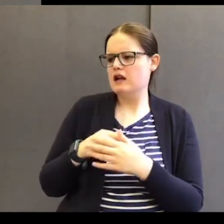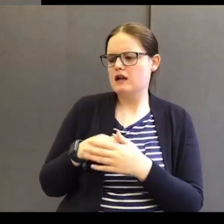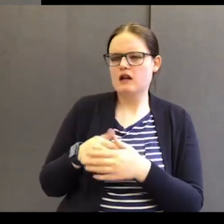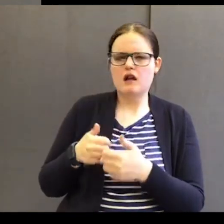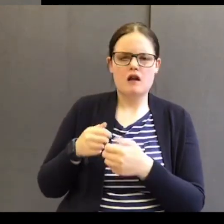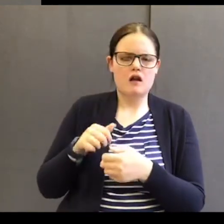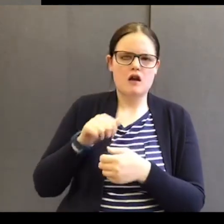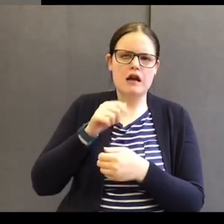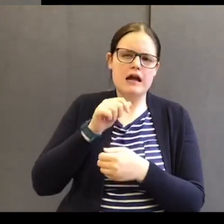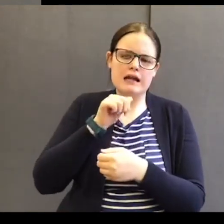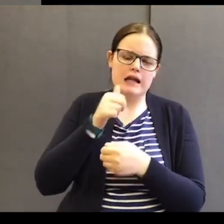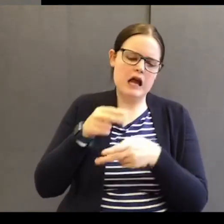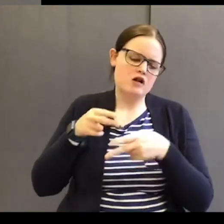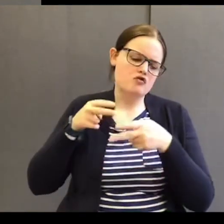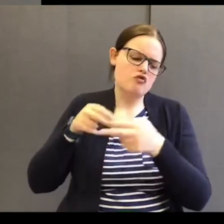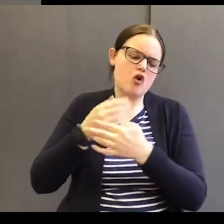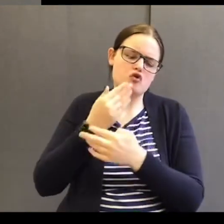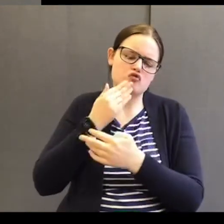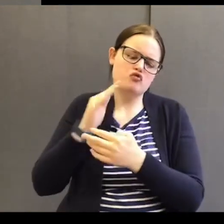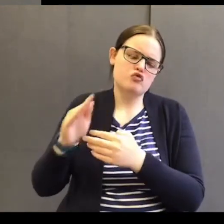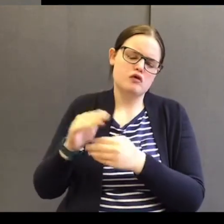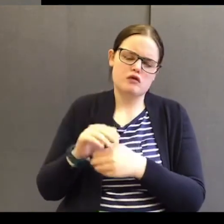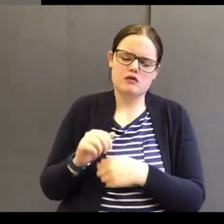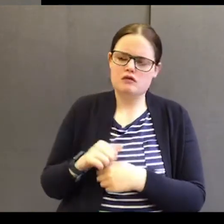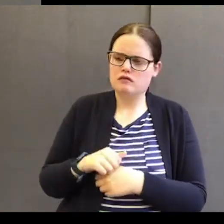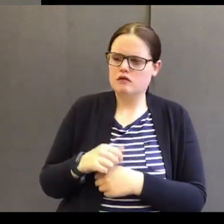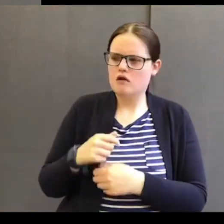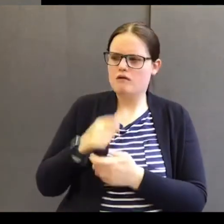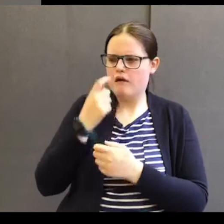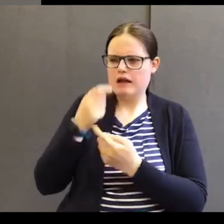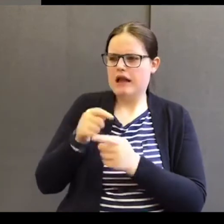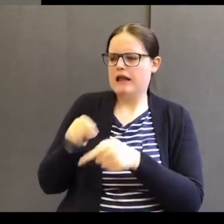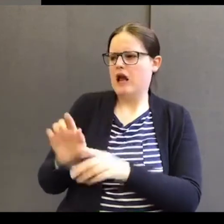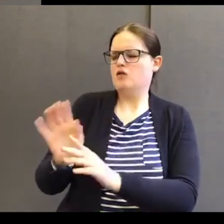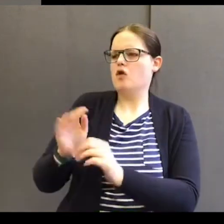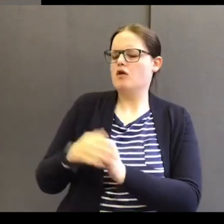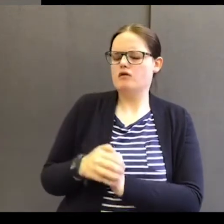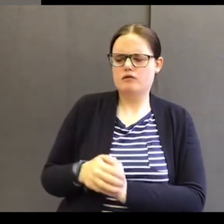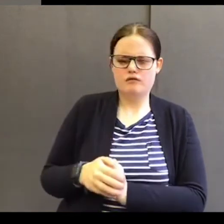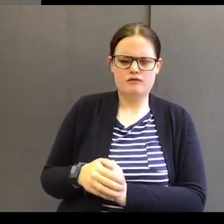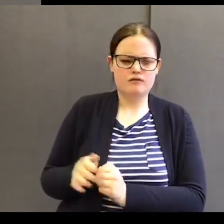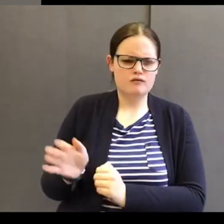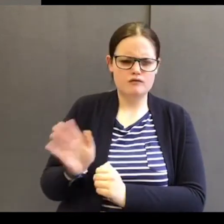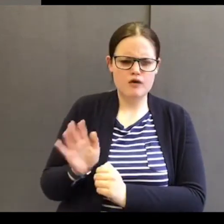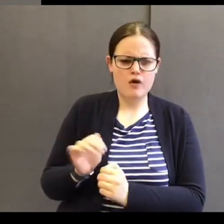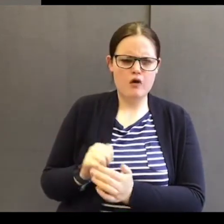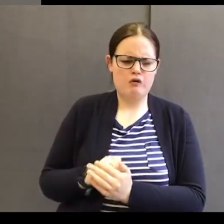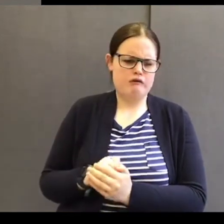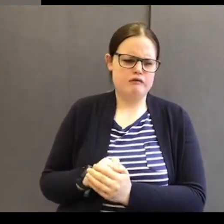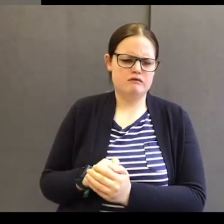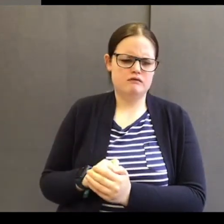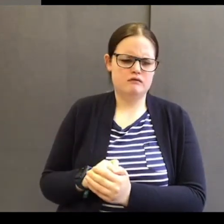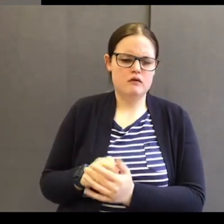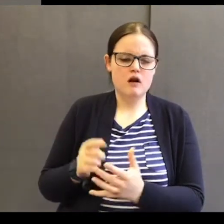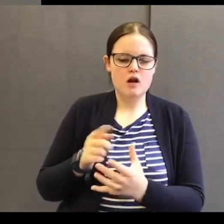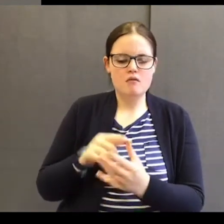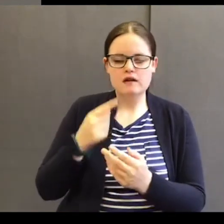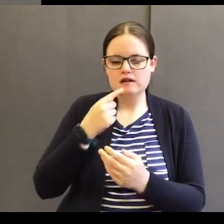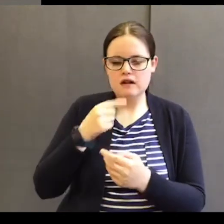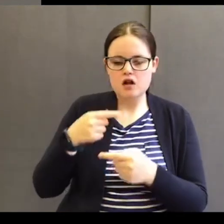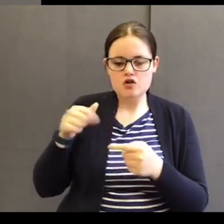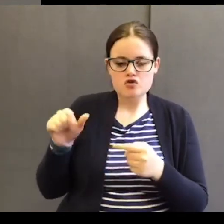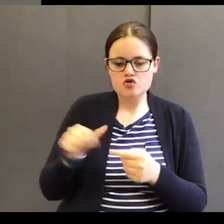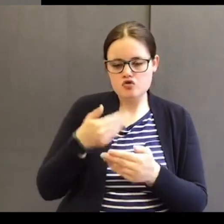and retire to a sleepy back street in Jerusalem. They won't find us there. No, they